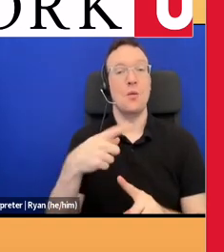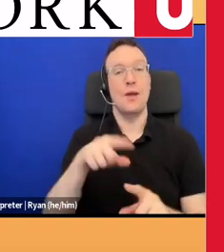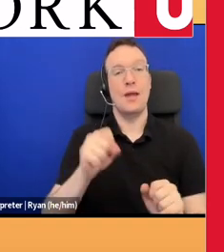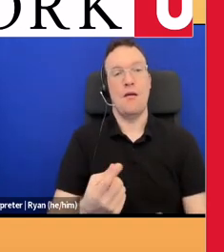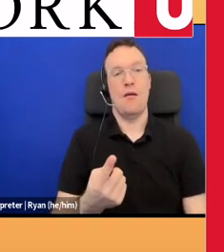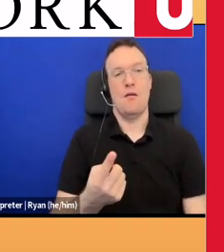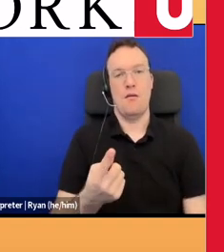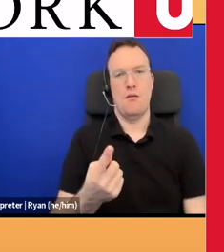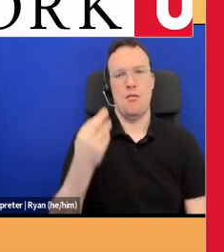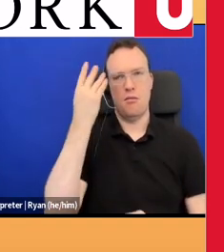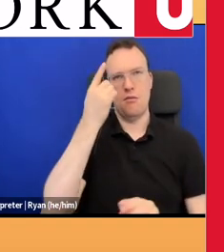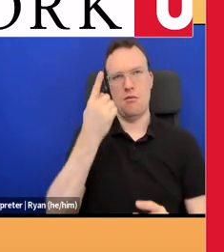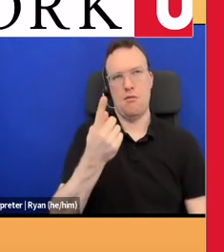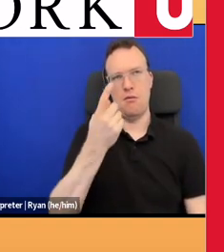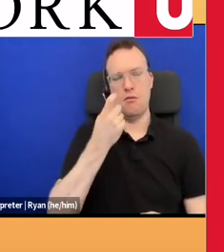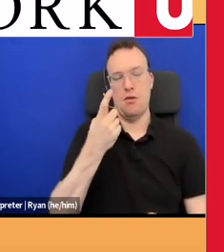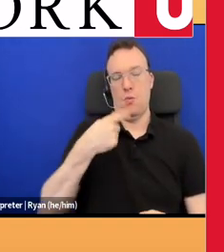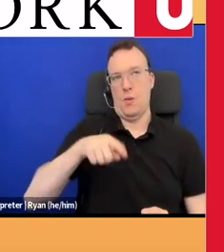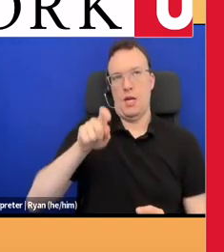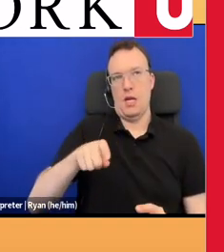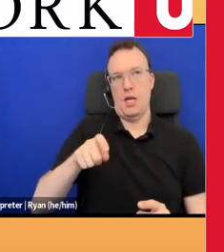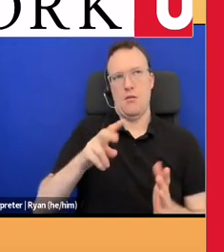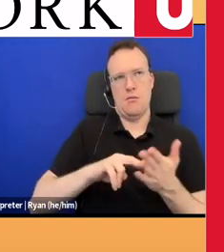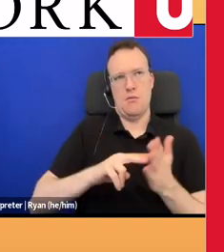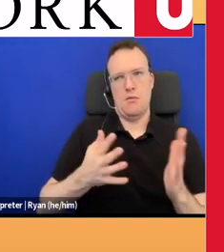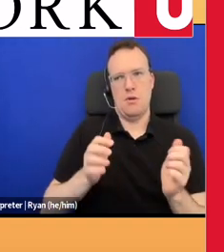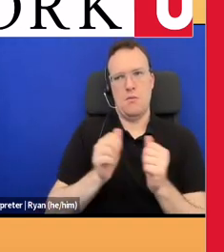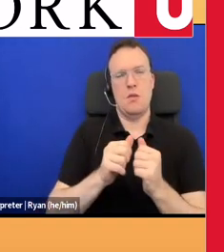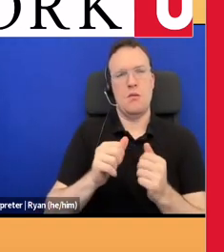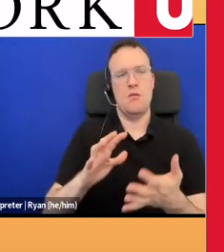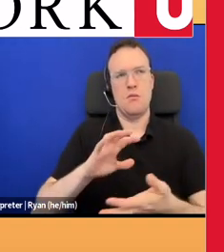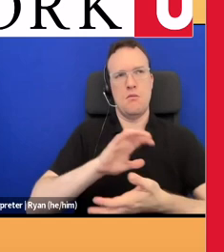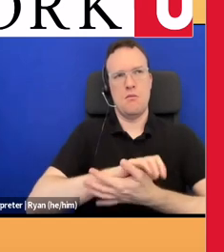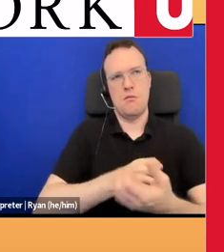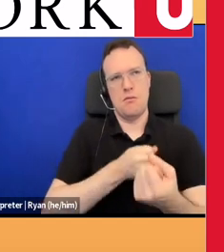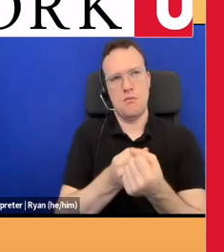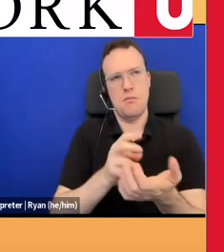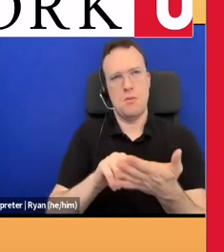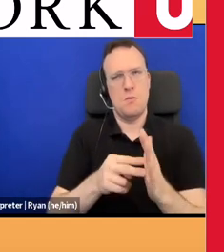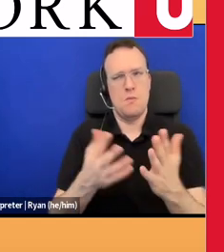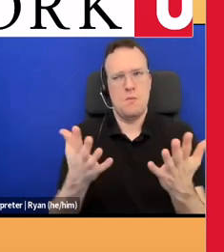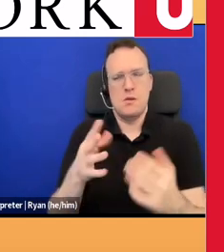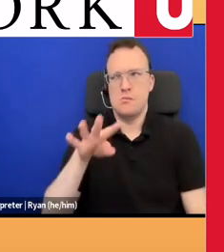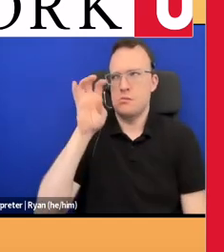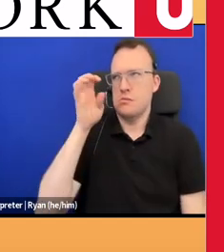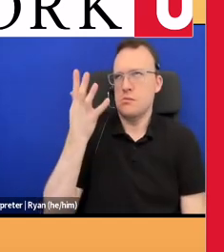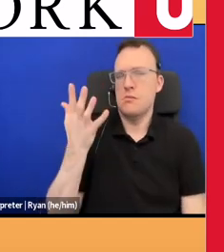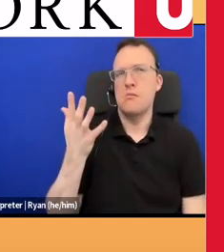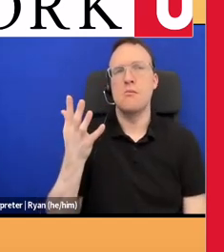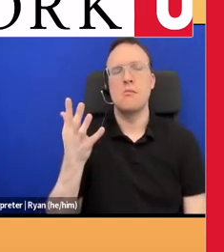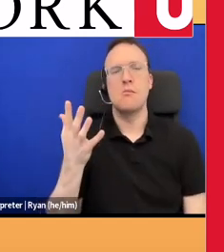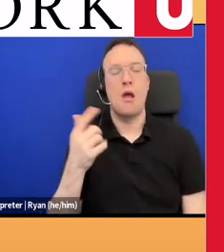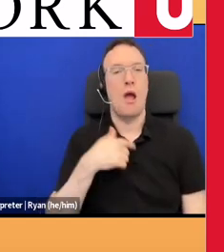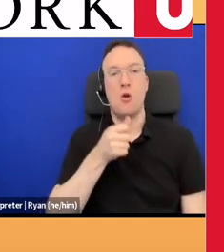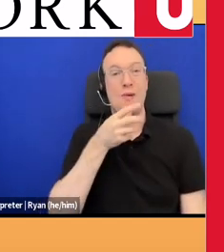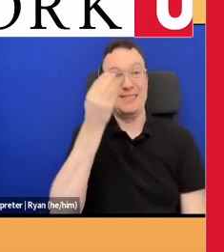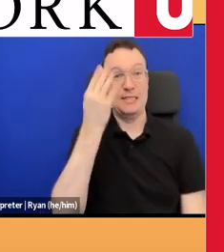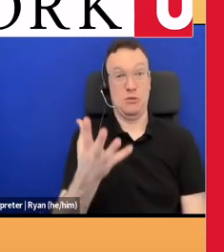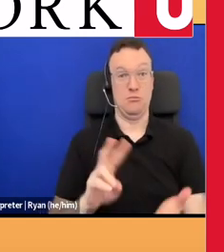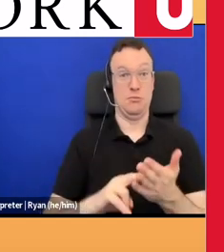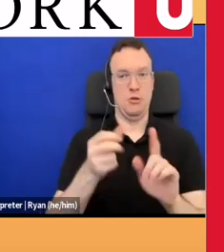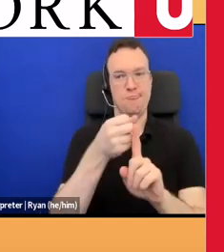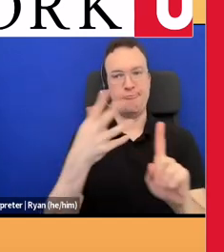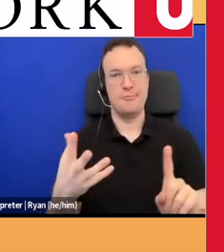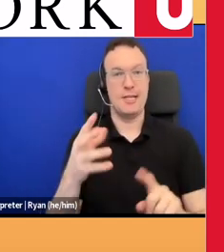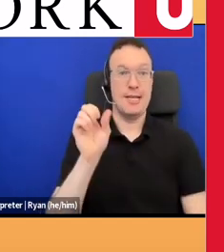ourselves, what do we mean by solidarity? Rather than tell you what solidarity is or is